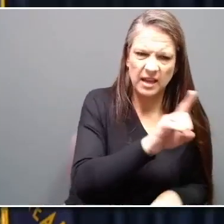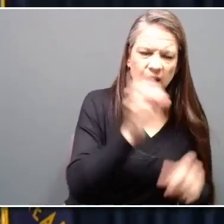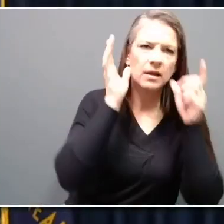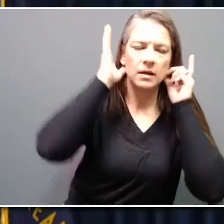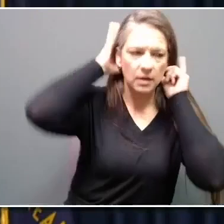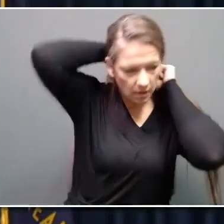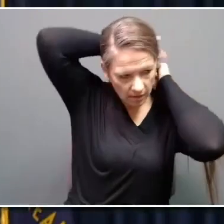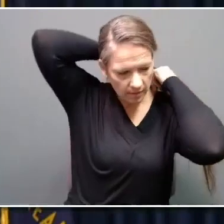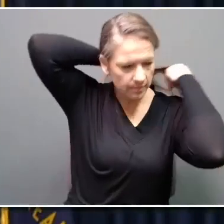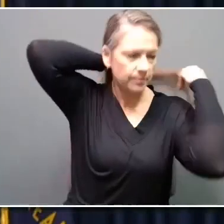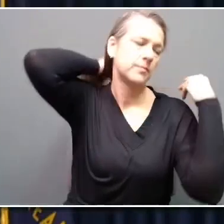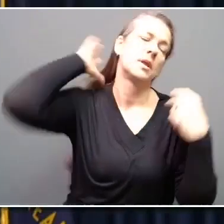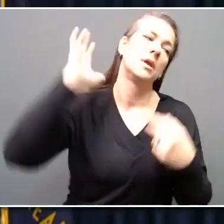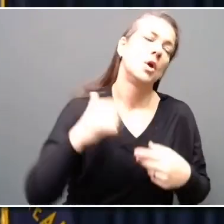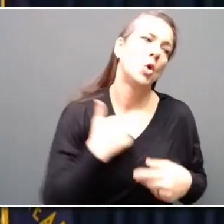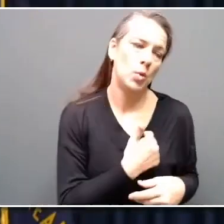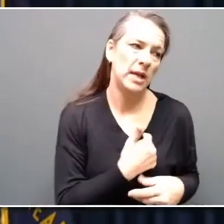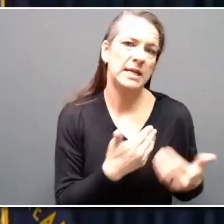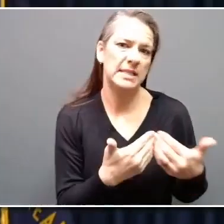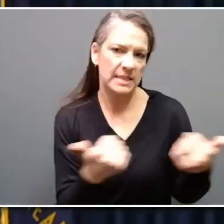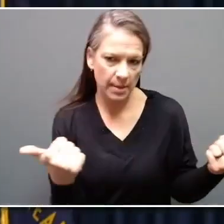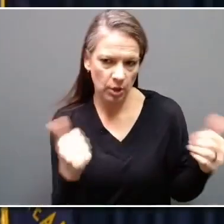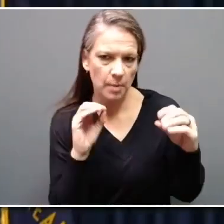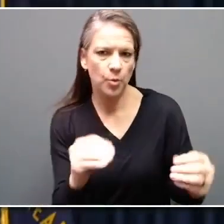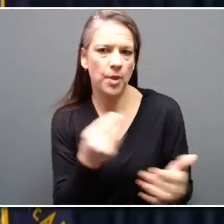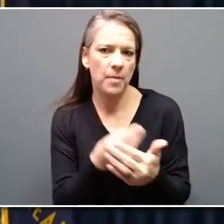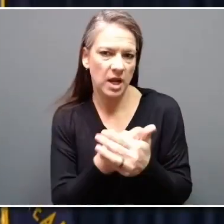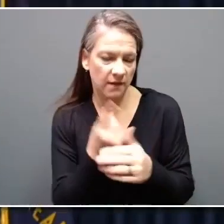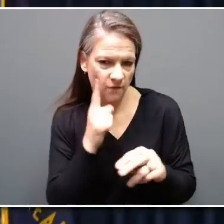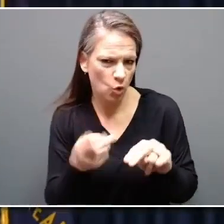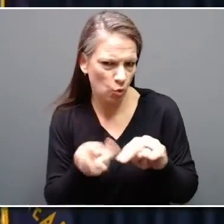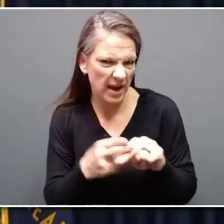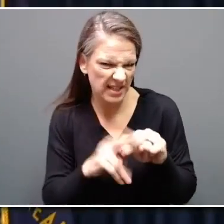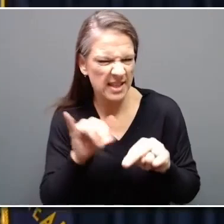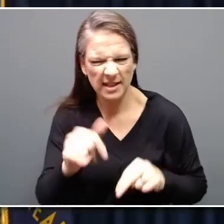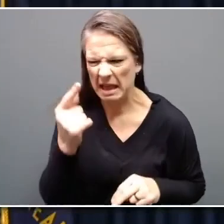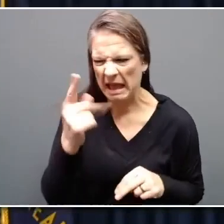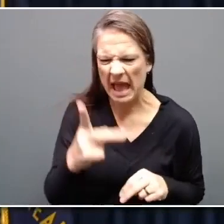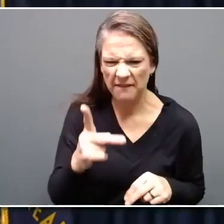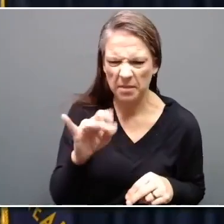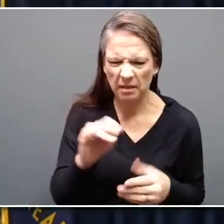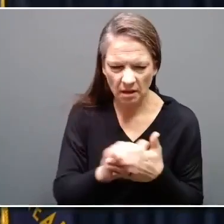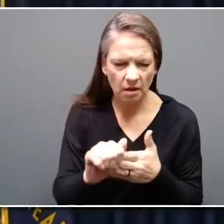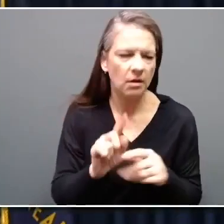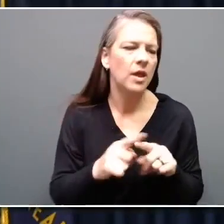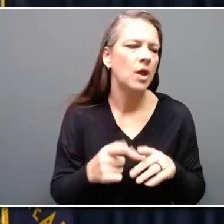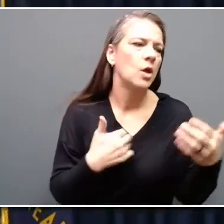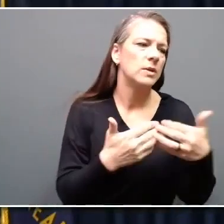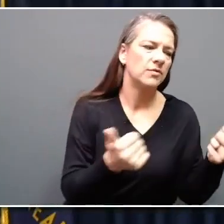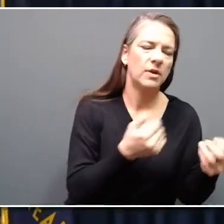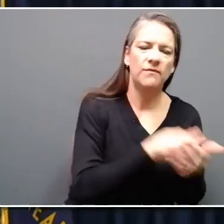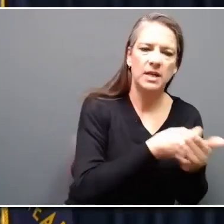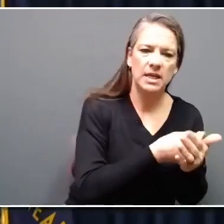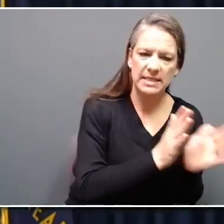percentages comparatively. We separately put in the money for raises. That's about $500 million. And then we separately funded textbooks, fully